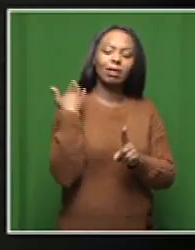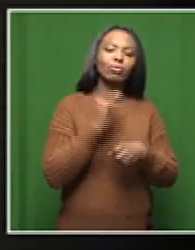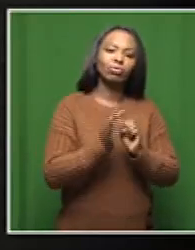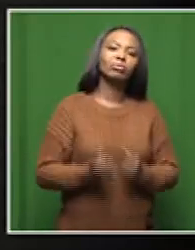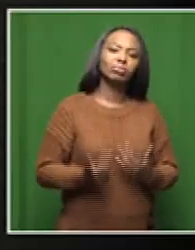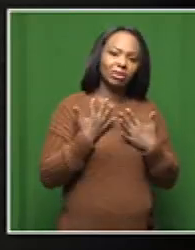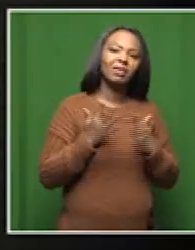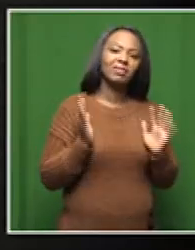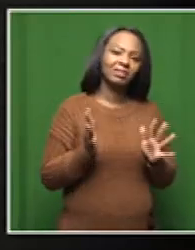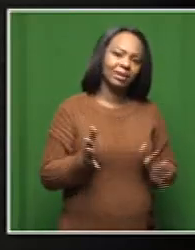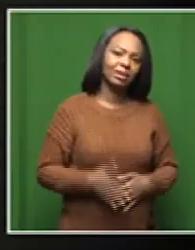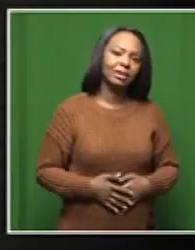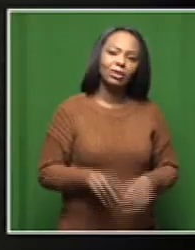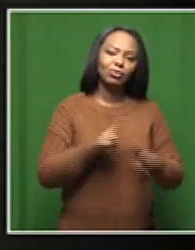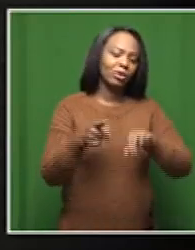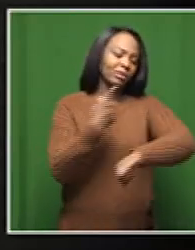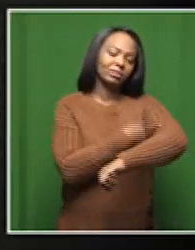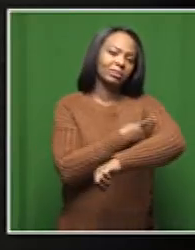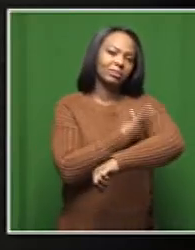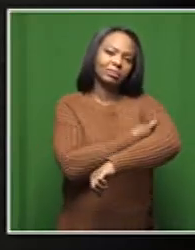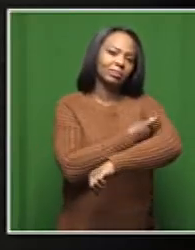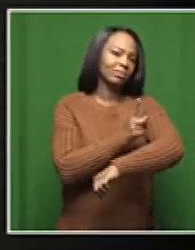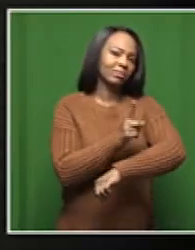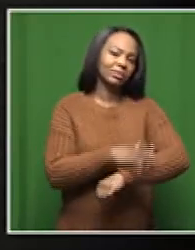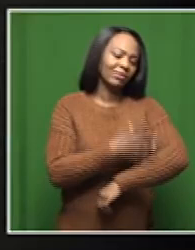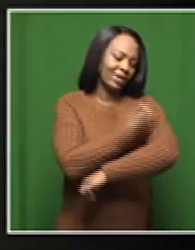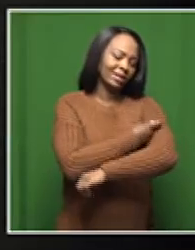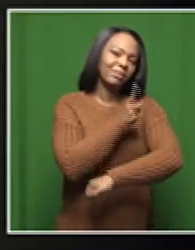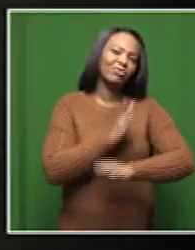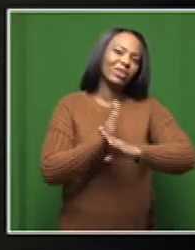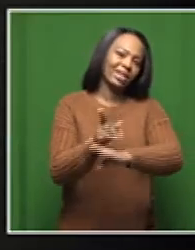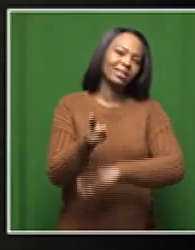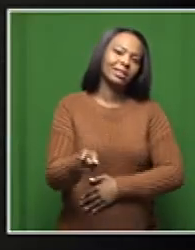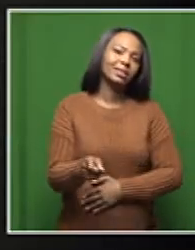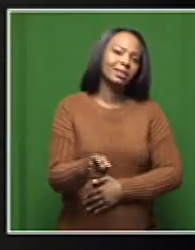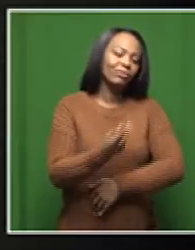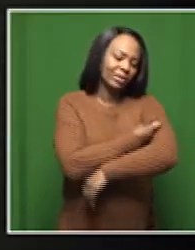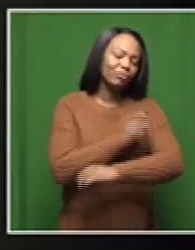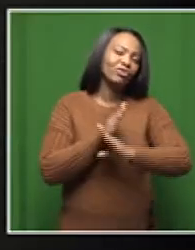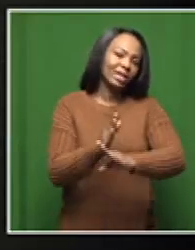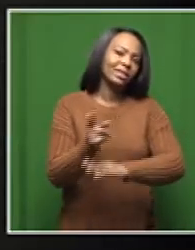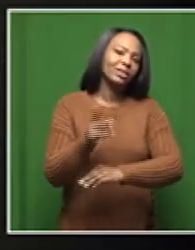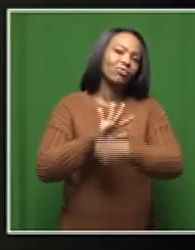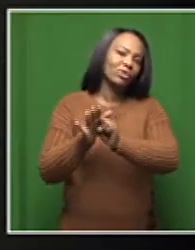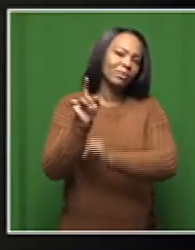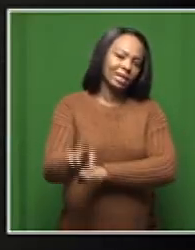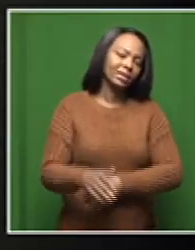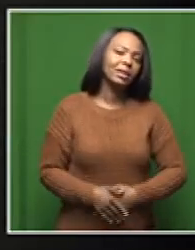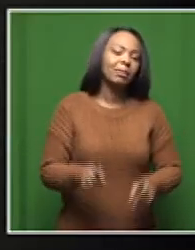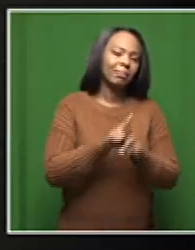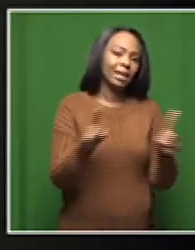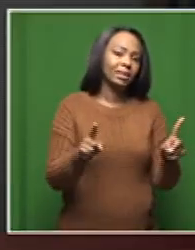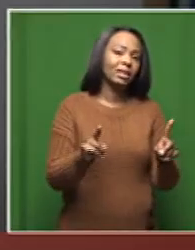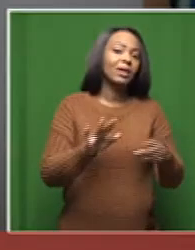And that's independent of the vaccine. The vaccine is supposed to prevent that. But, the vaccine takes anything from 2 to 4